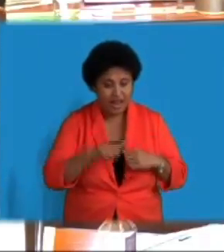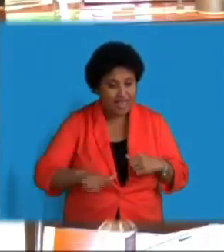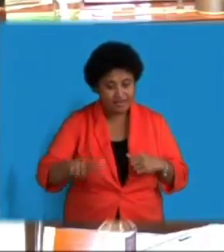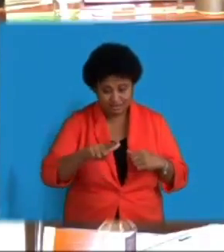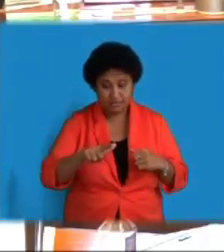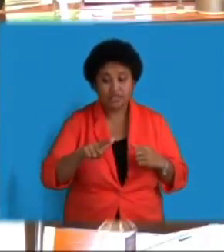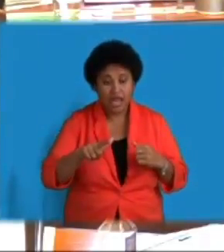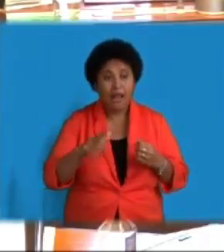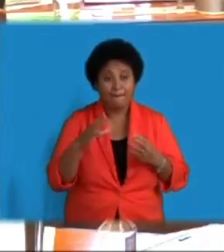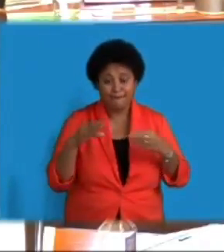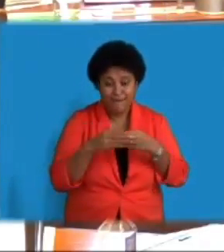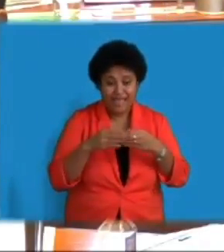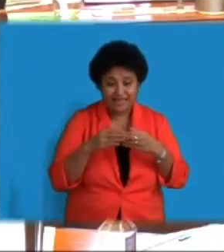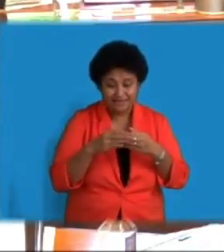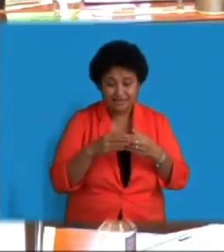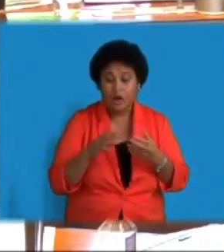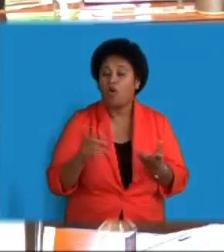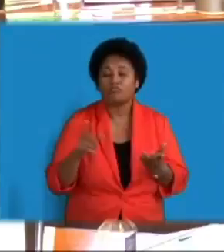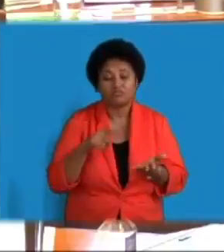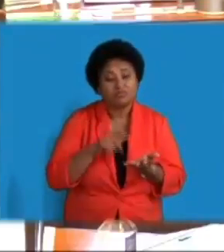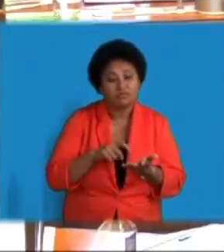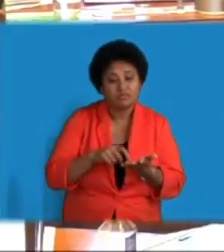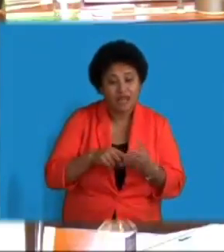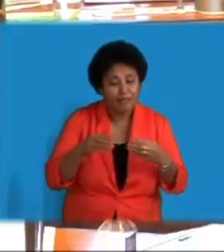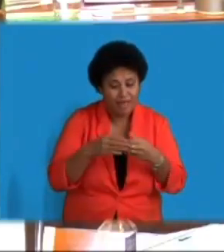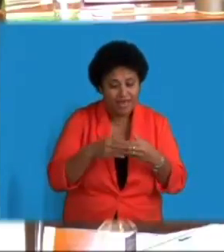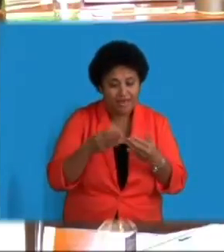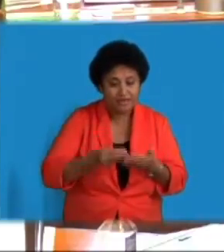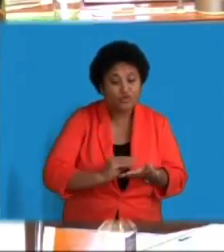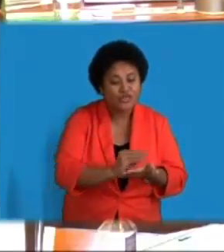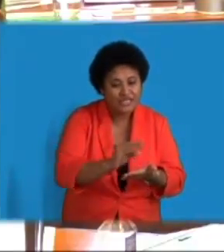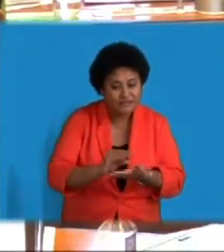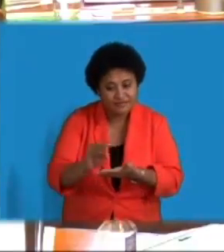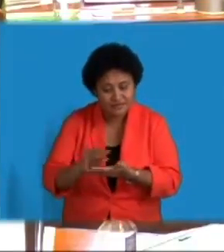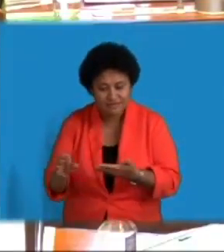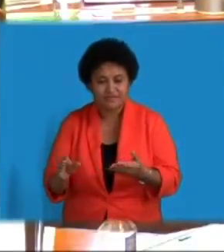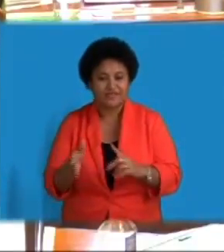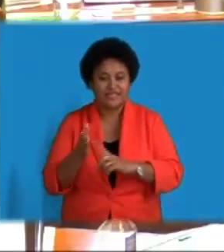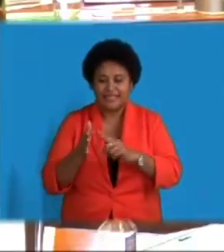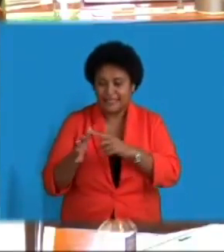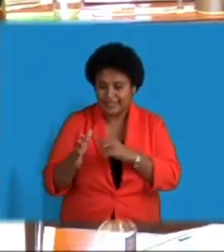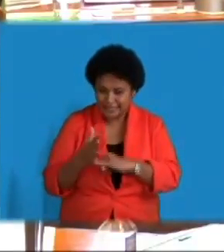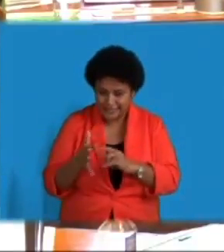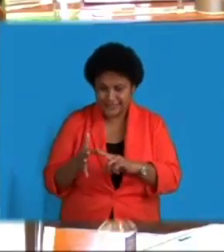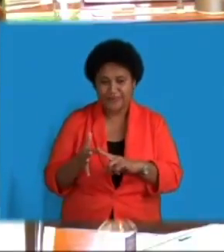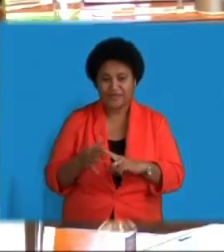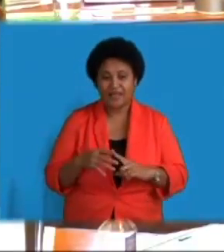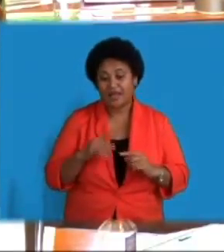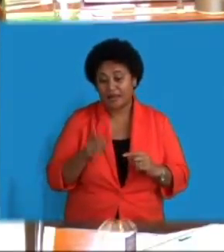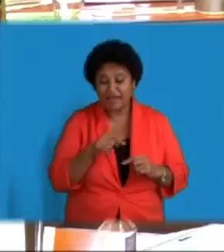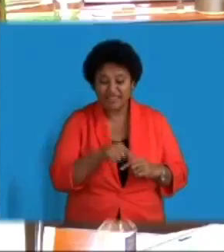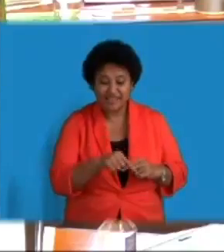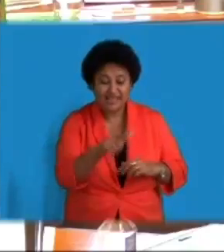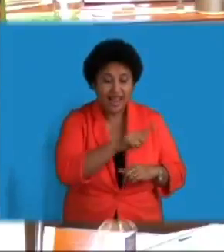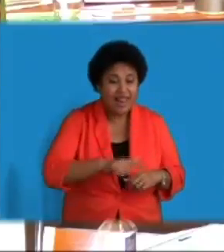lease documents as a bankable document. Therefore, Madam Speaker, this whole issue of regularization squatter land leases is